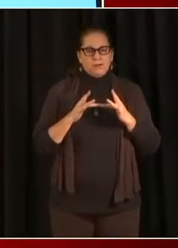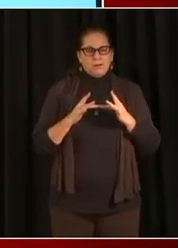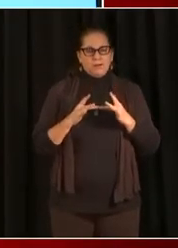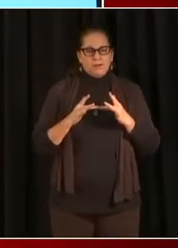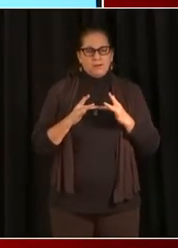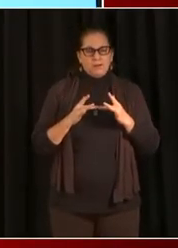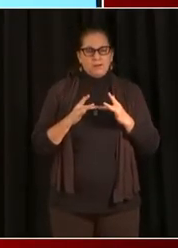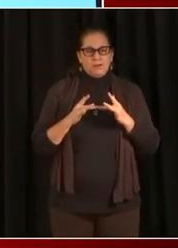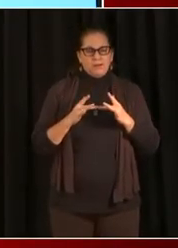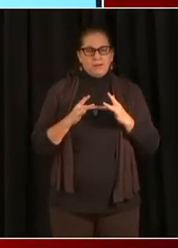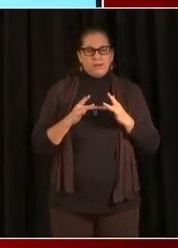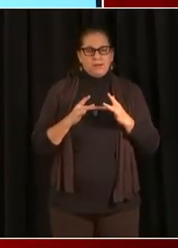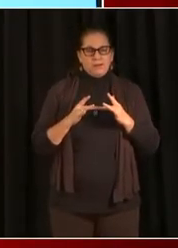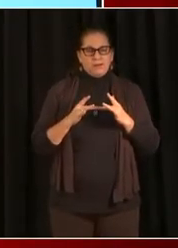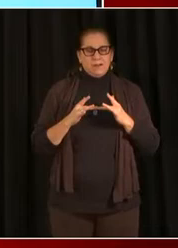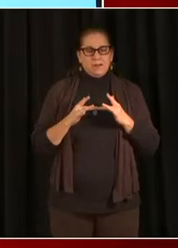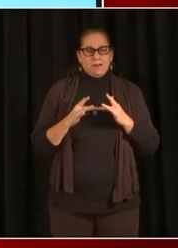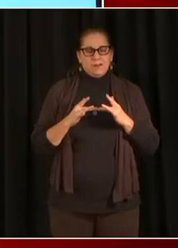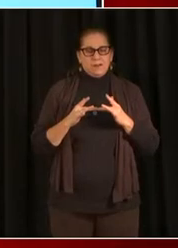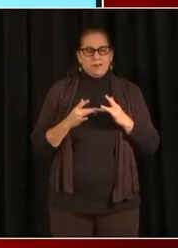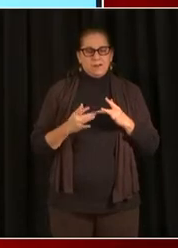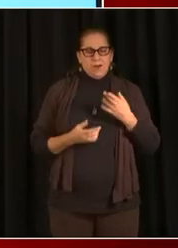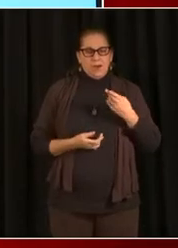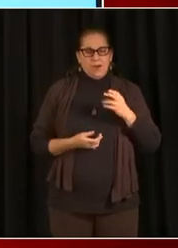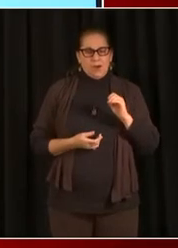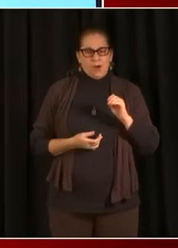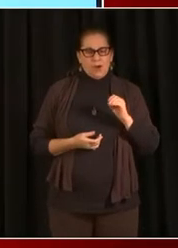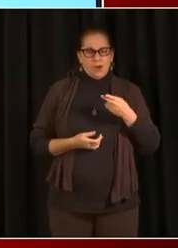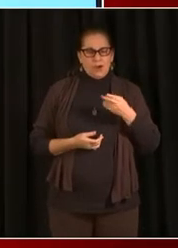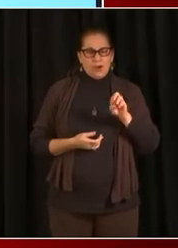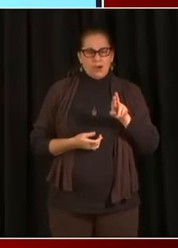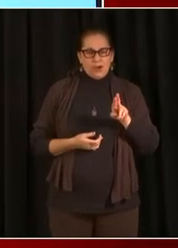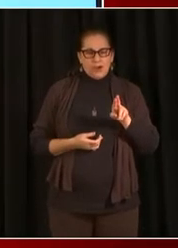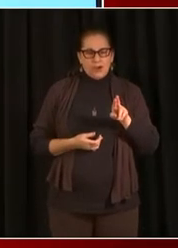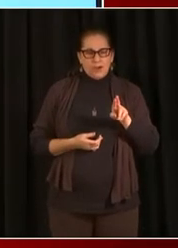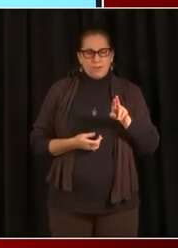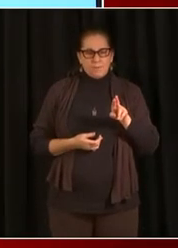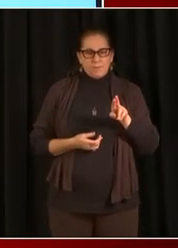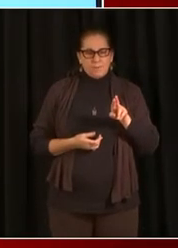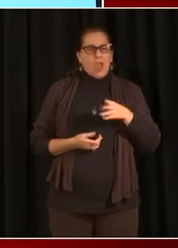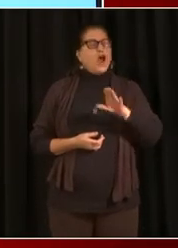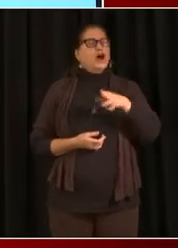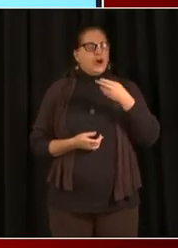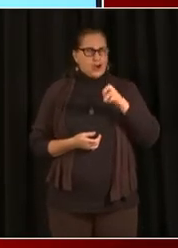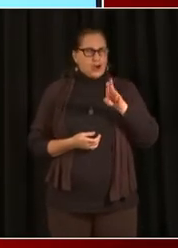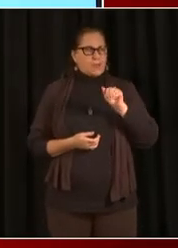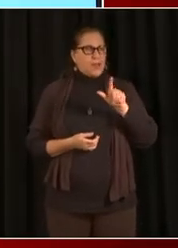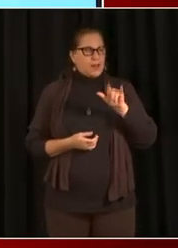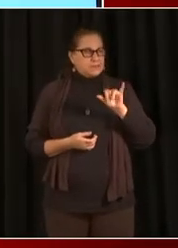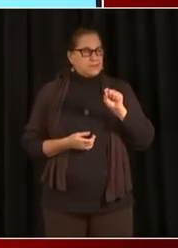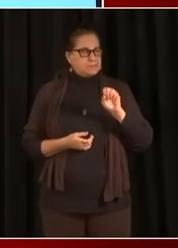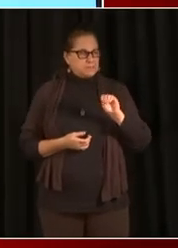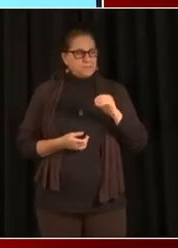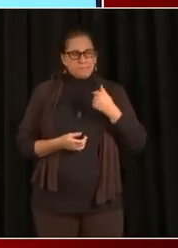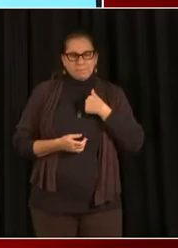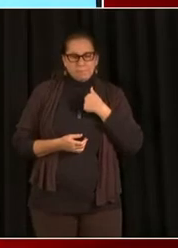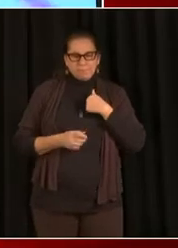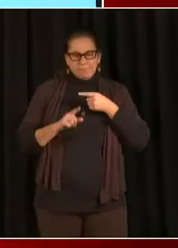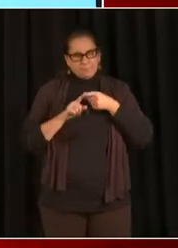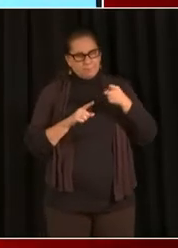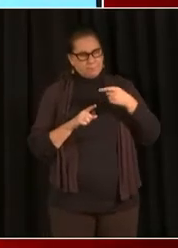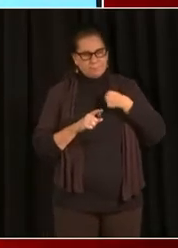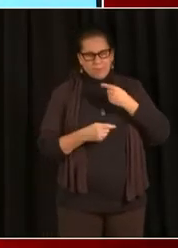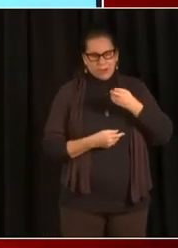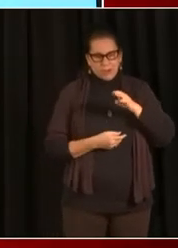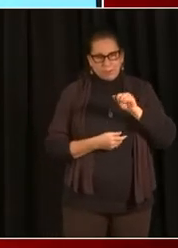cooking classes, and we may have 100, 200 people in those sessions. But now what we've done is, due to COVID,